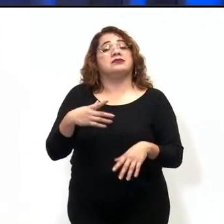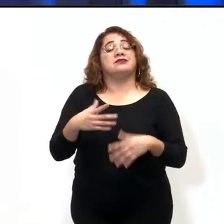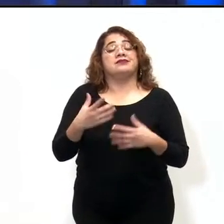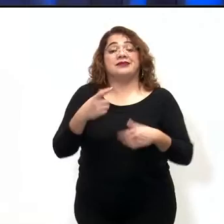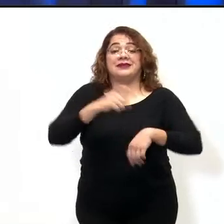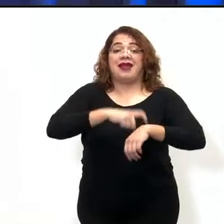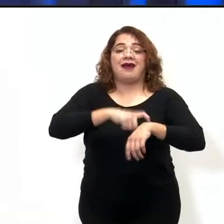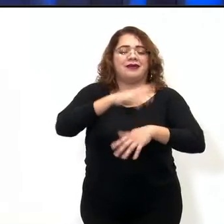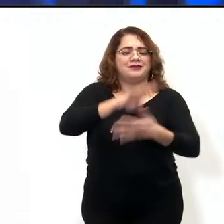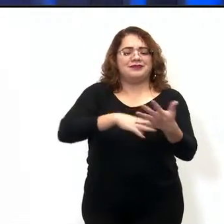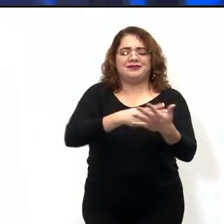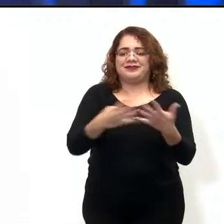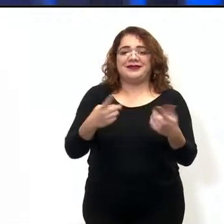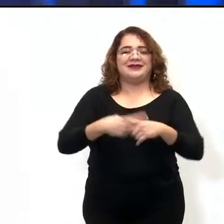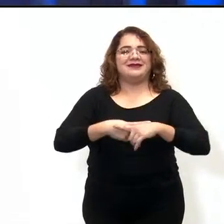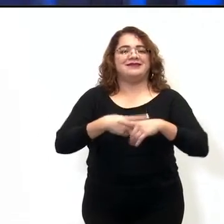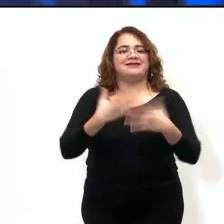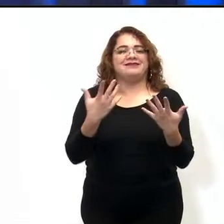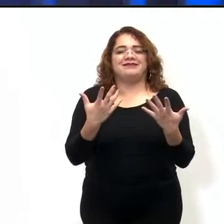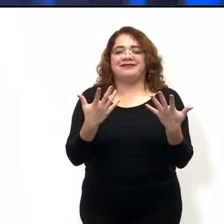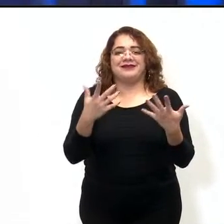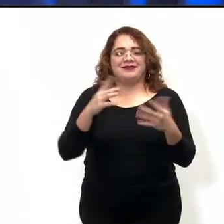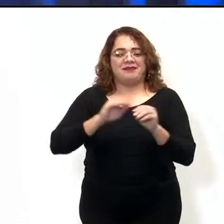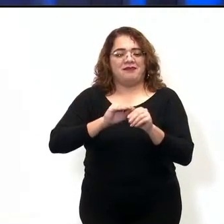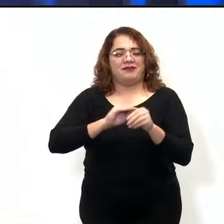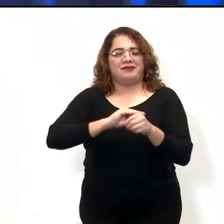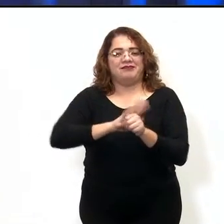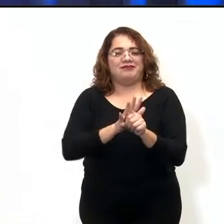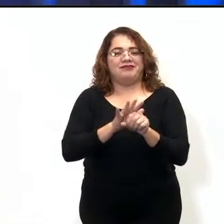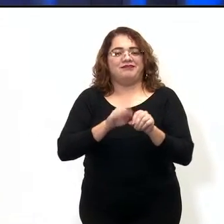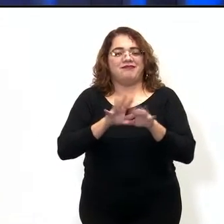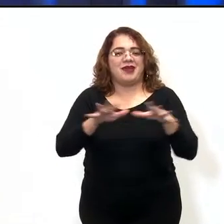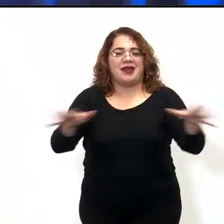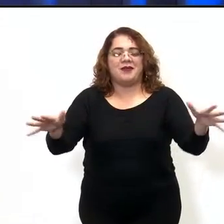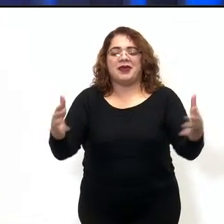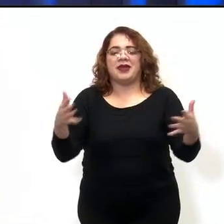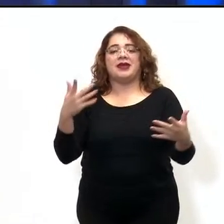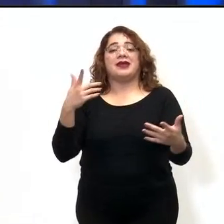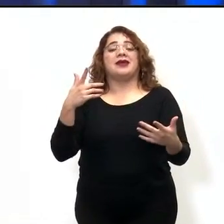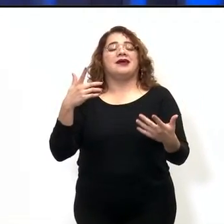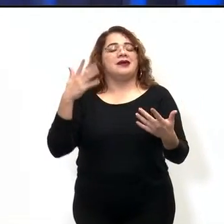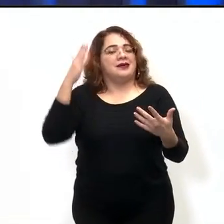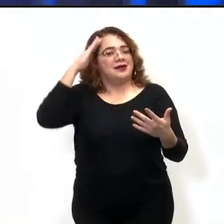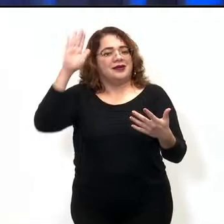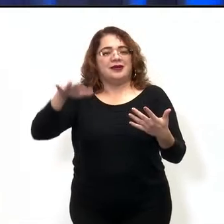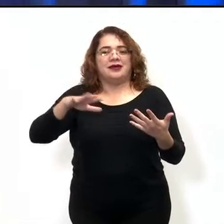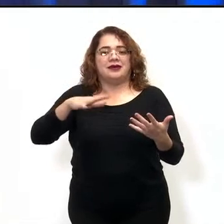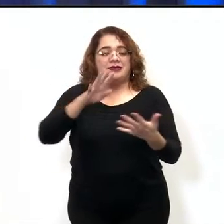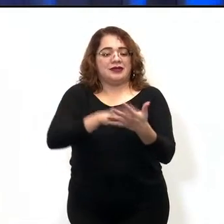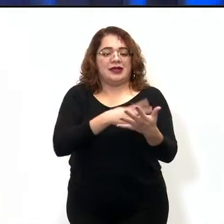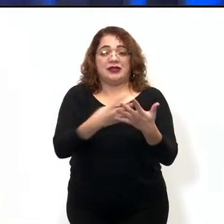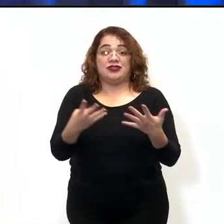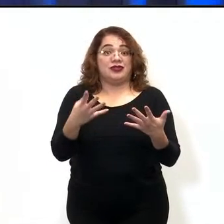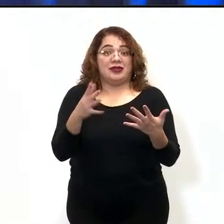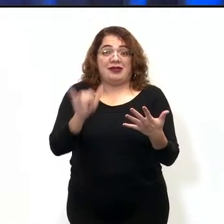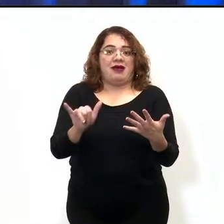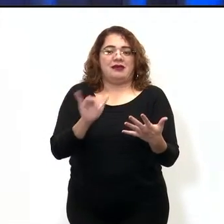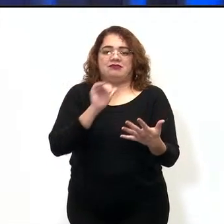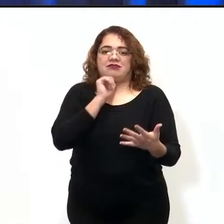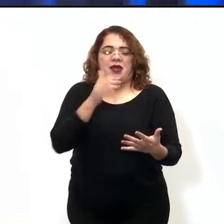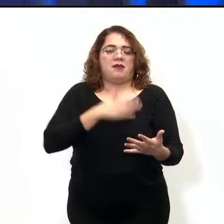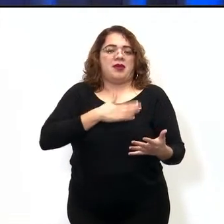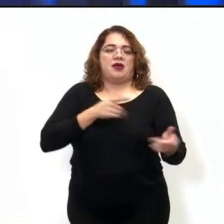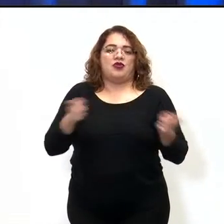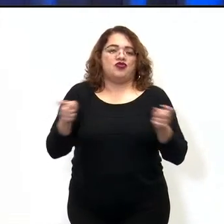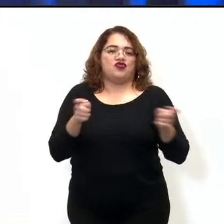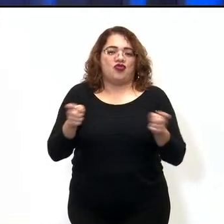soon. I keep hearing that we are close, that it could be next week, it could be early next week, but that's just a decision that is out of our hands, and that's completely going to